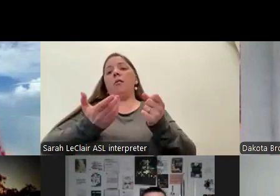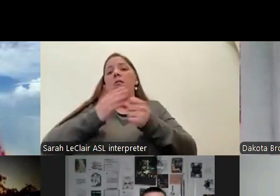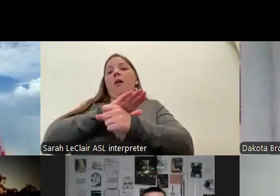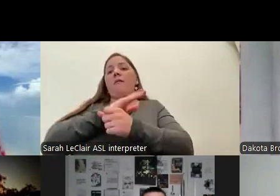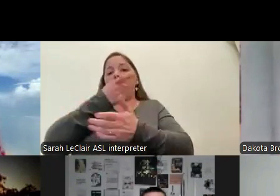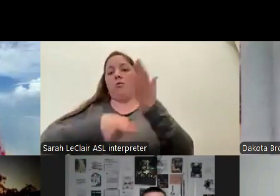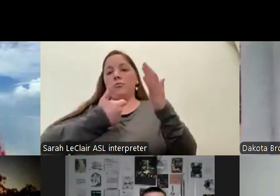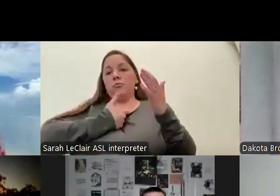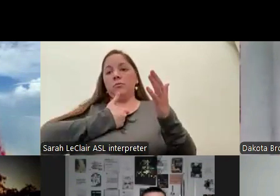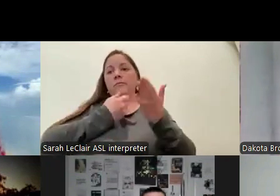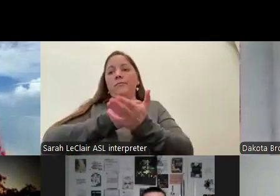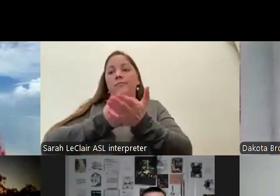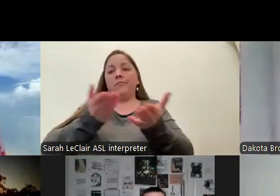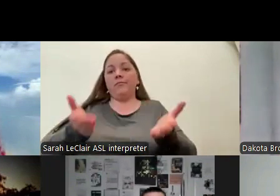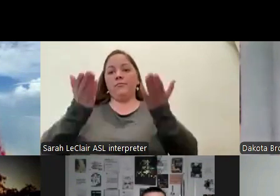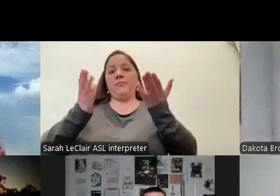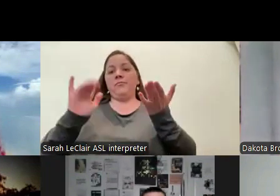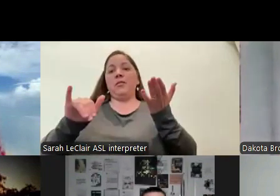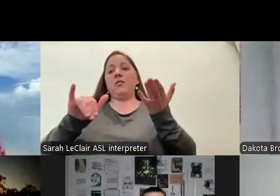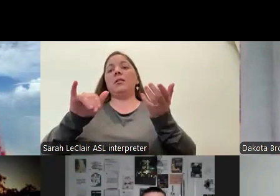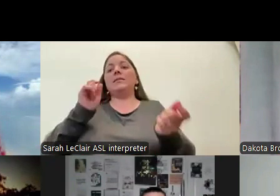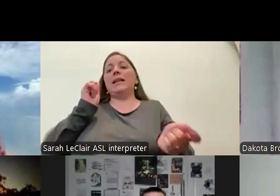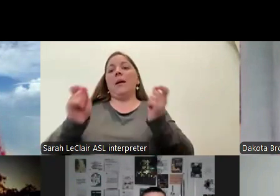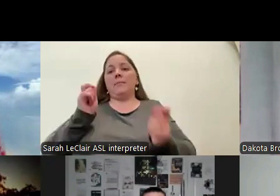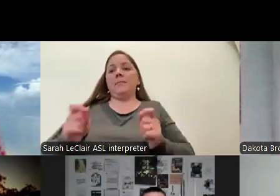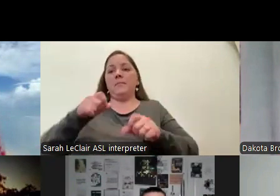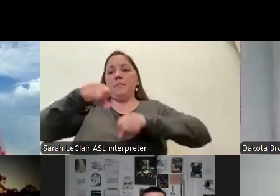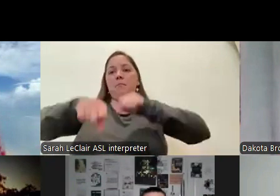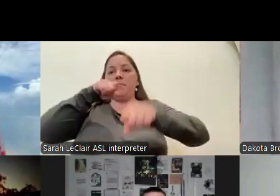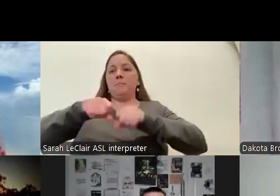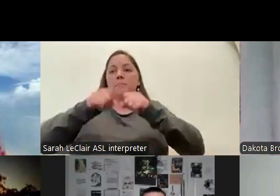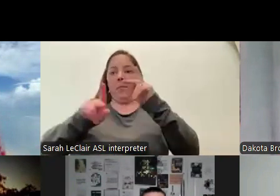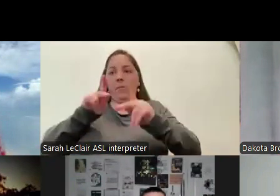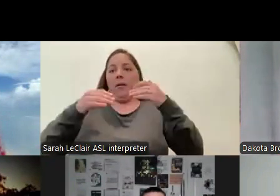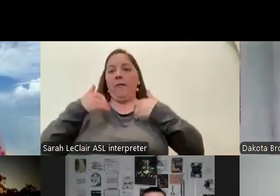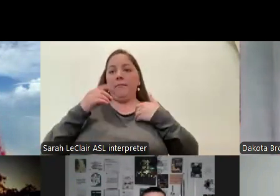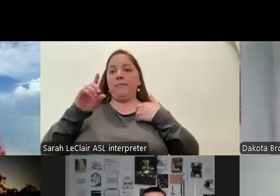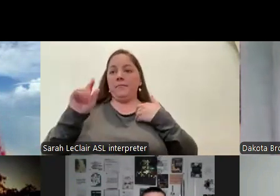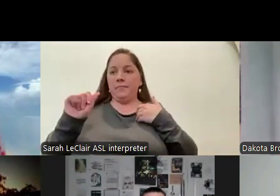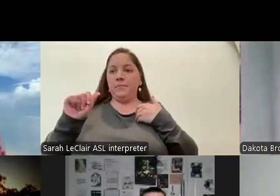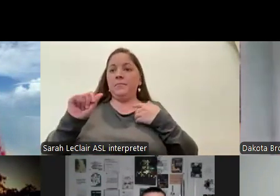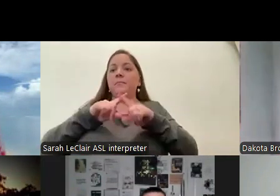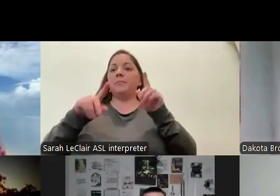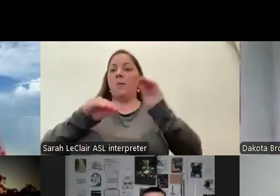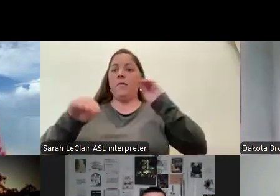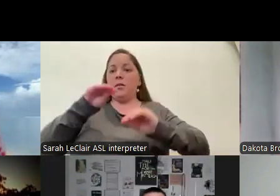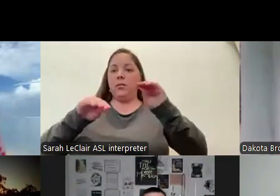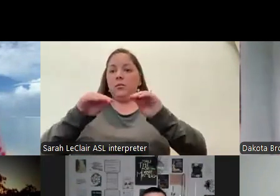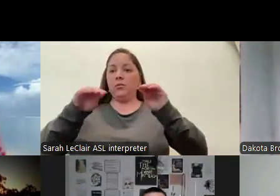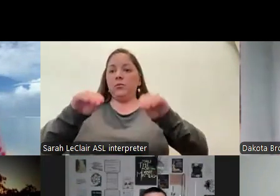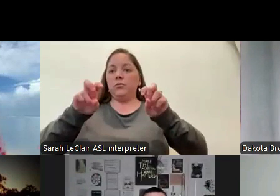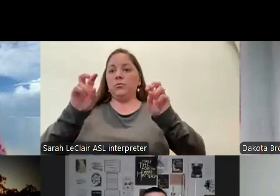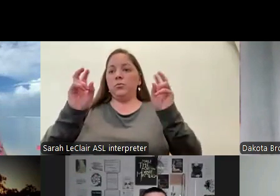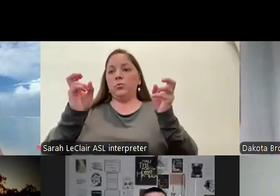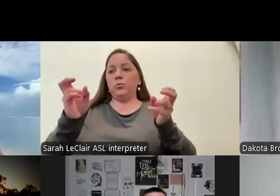do. It's an adaptive bike, again, for individuals who have a disability where they have a mobility factor. The bike is